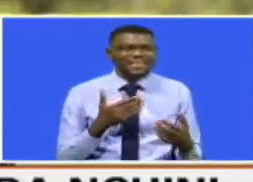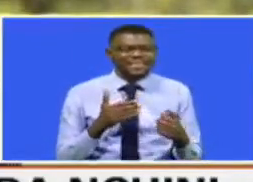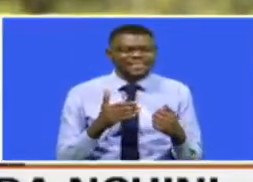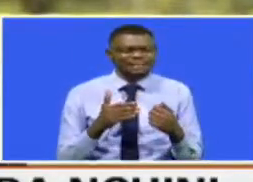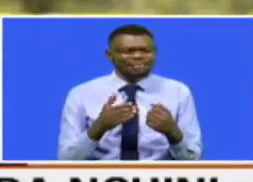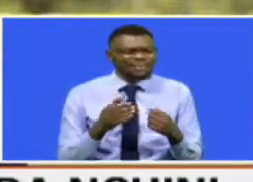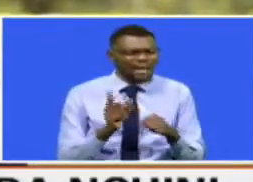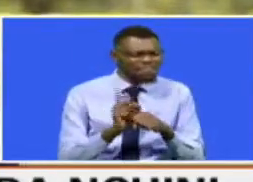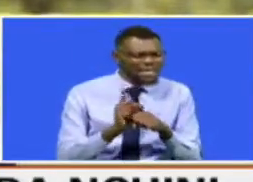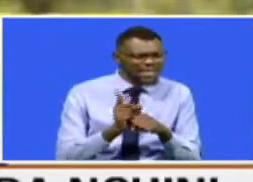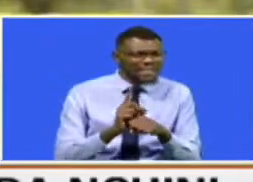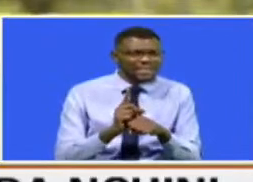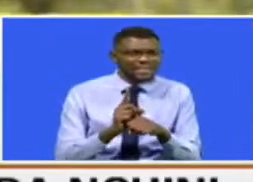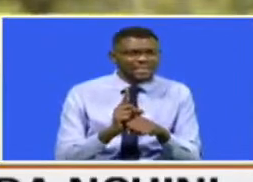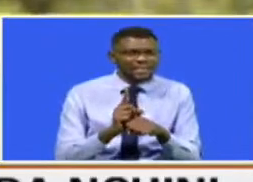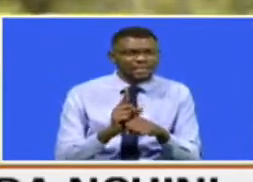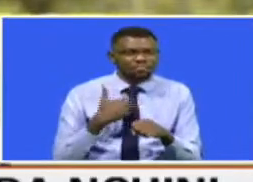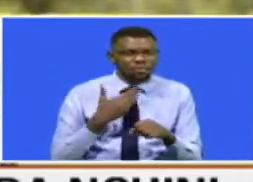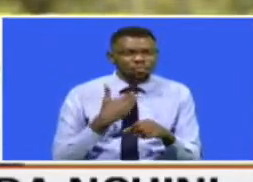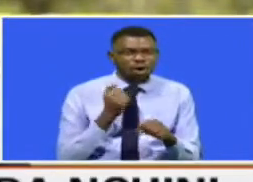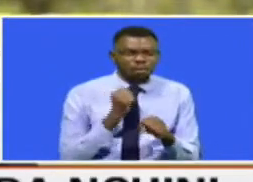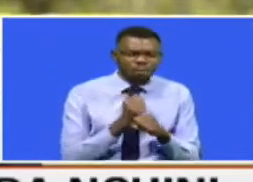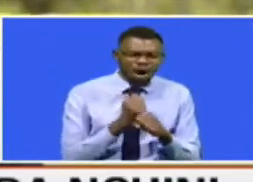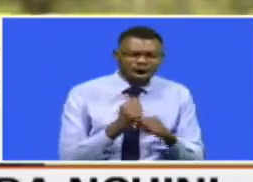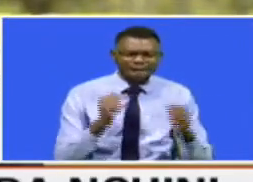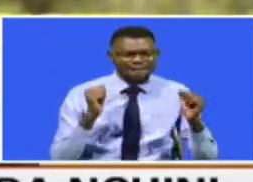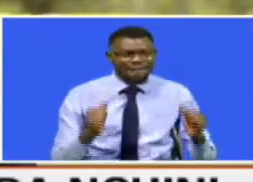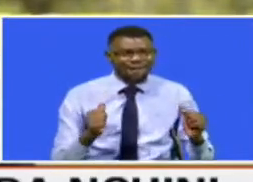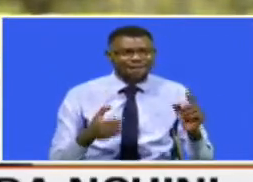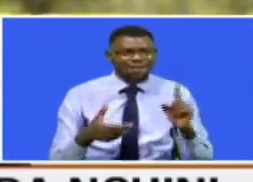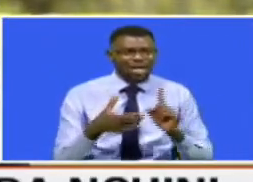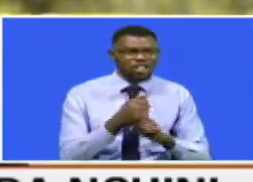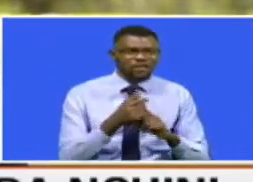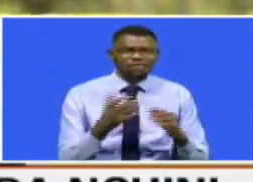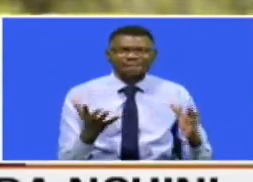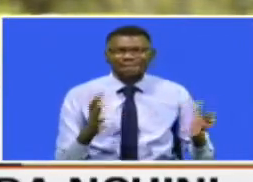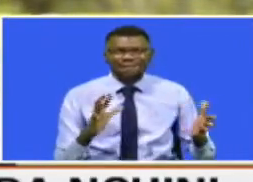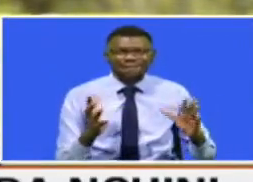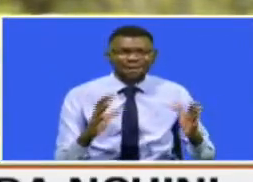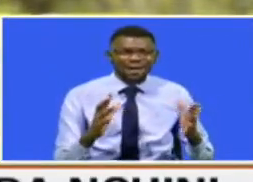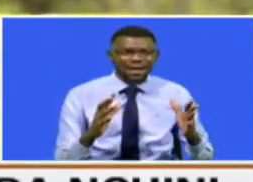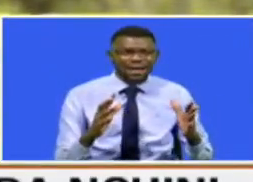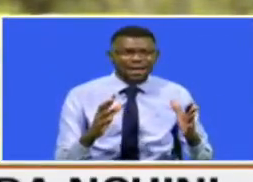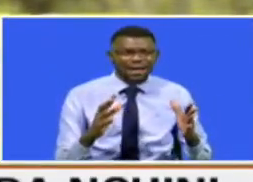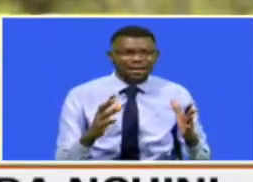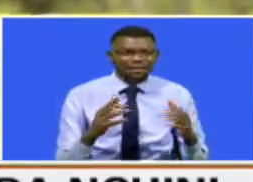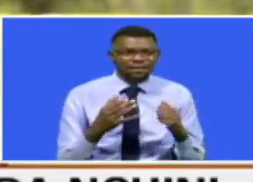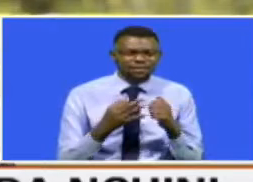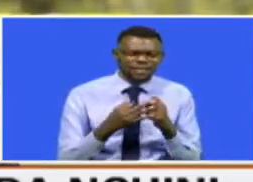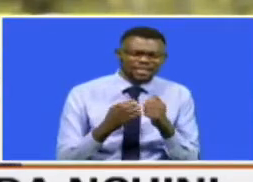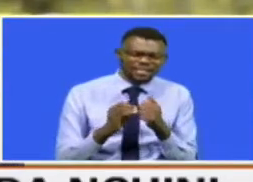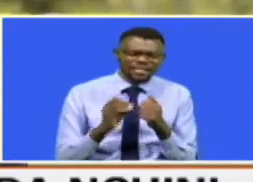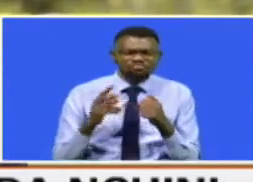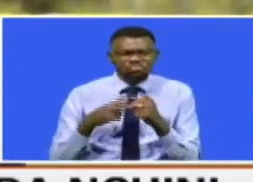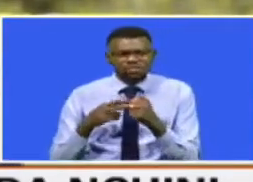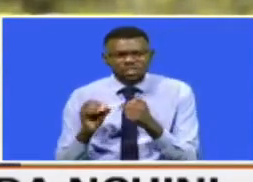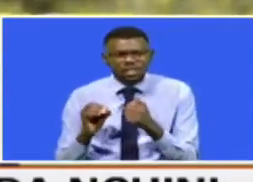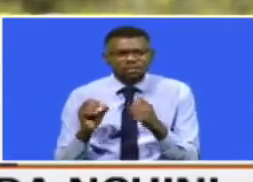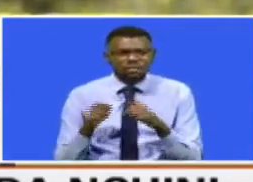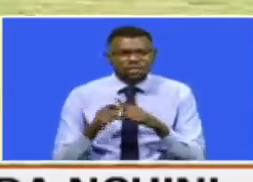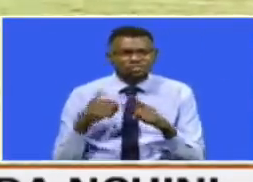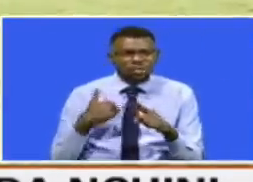sio about 60 hapo, nataka ni work hard, ni clock around huko 80 or 70, alafu pia natarget